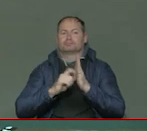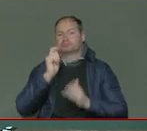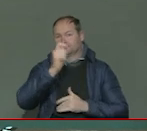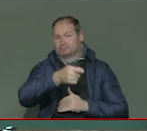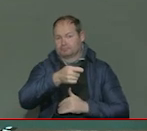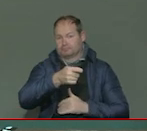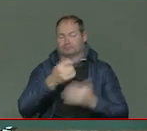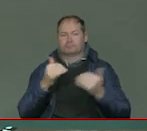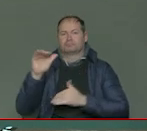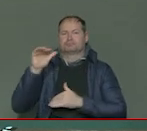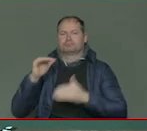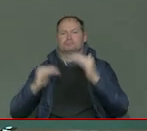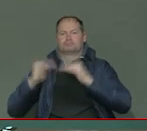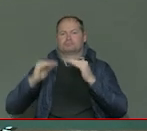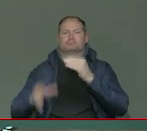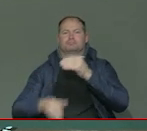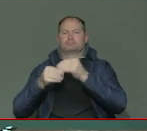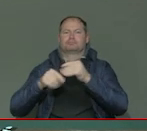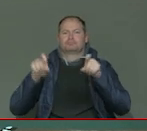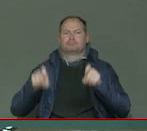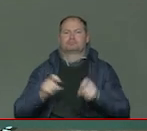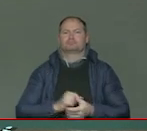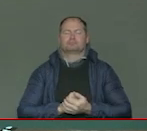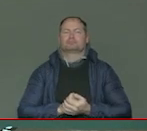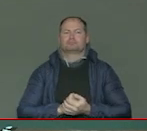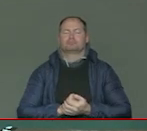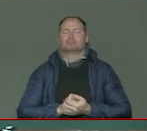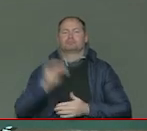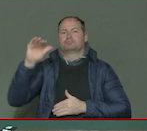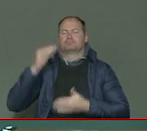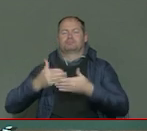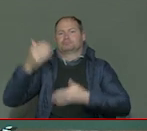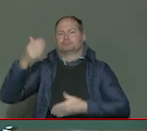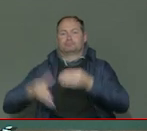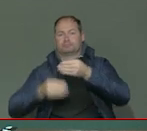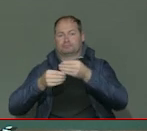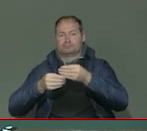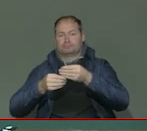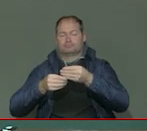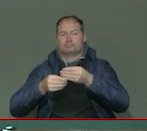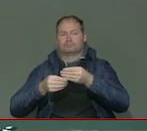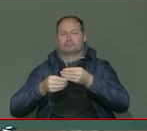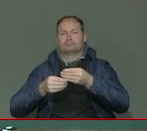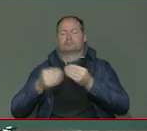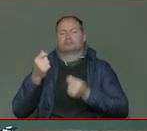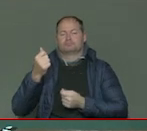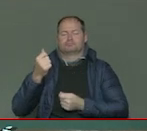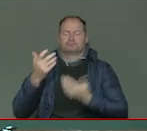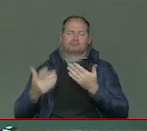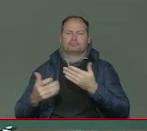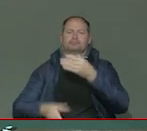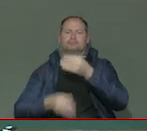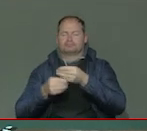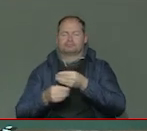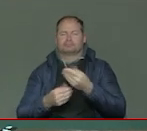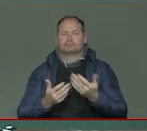my bank balance. Now, if I add it to my bank balance in my balance sheet, my cash equivalents, will my balance sheet